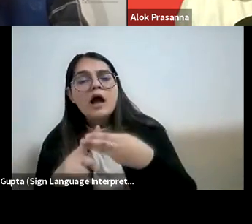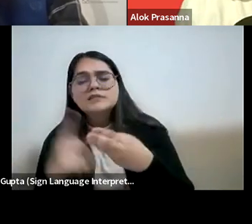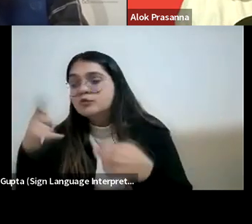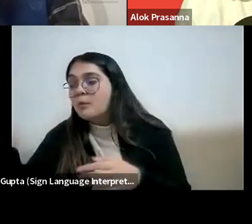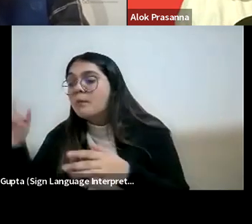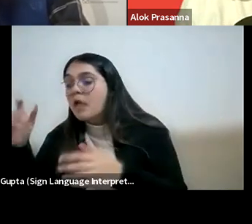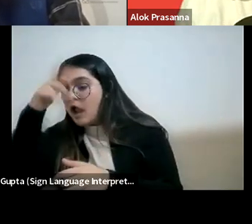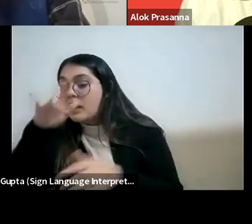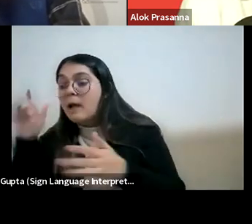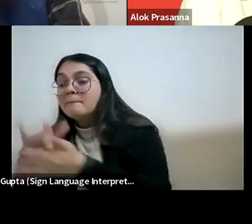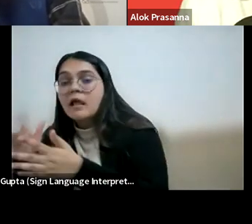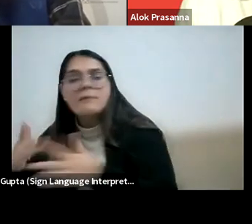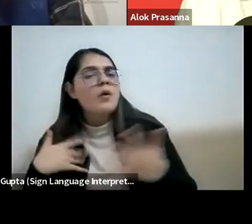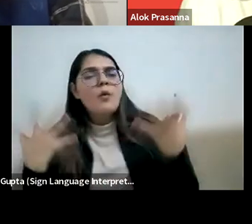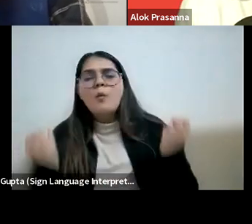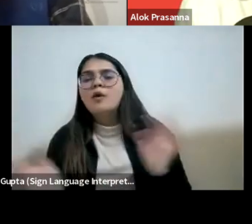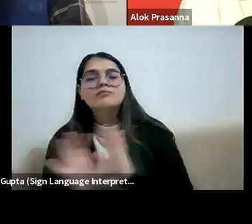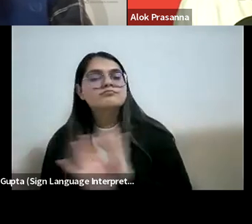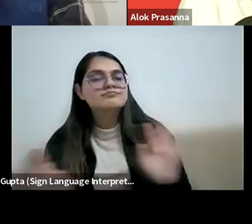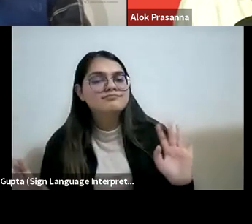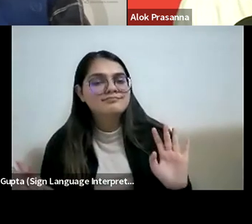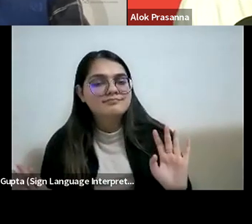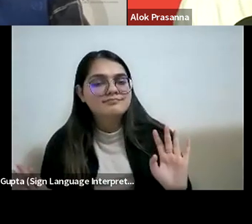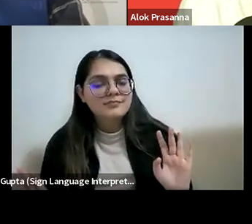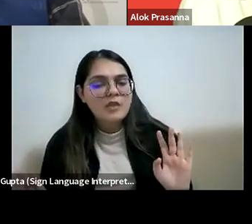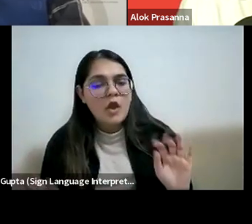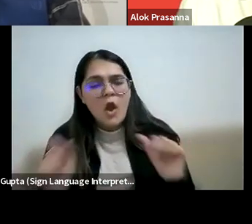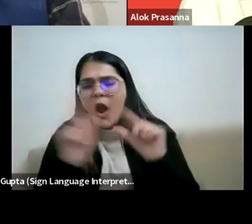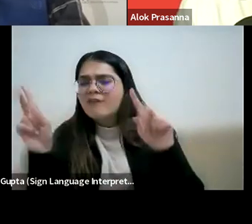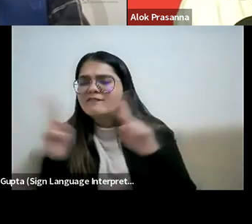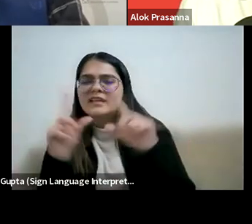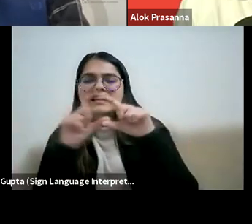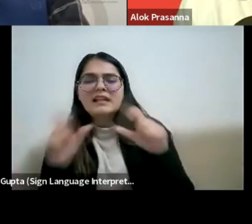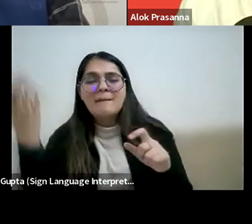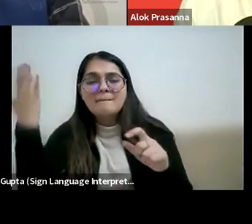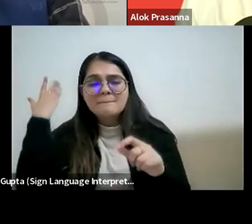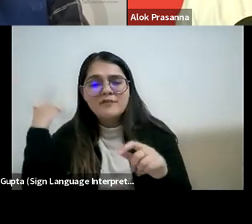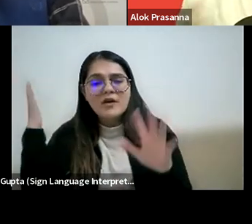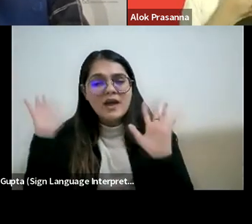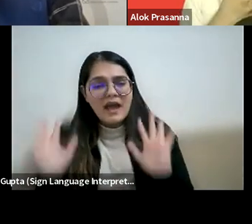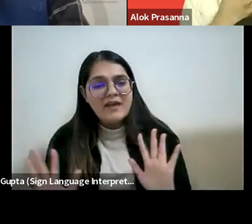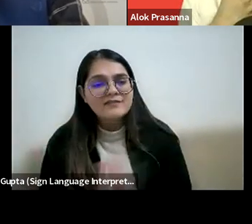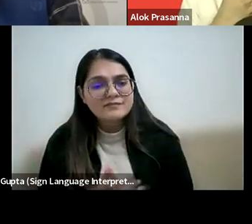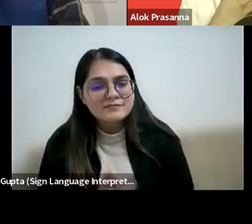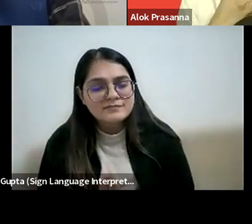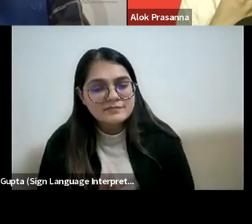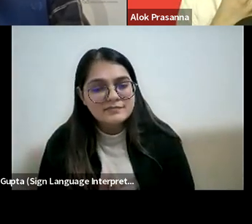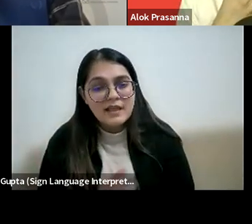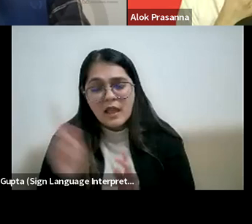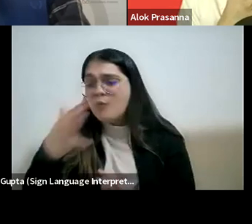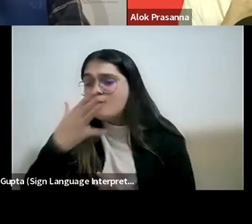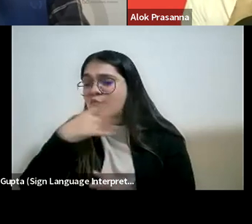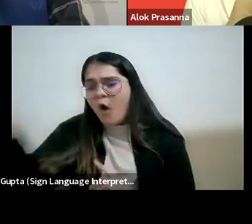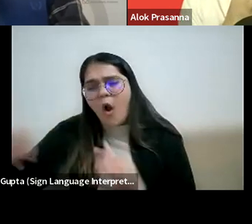country, gender was represented. And it was such a heterogeneous body which brought forth this beautiful